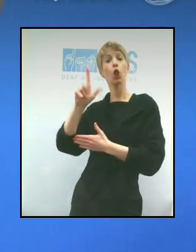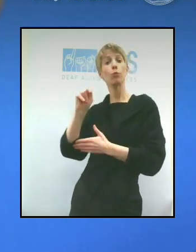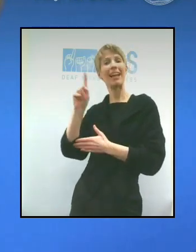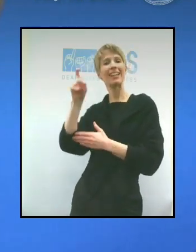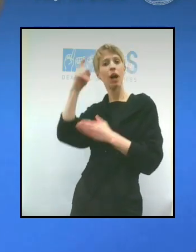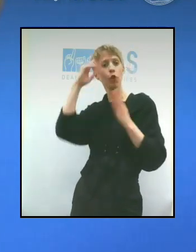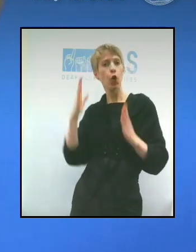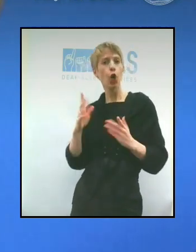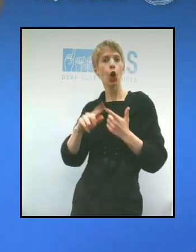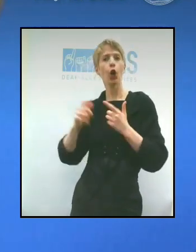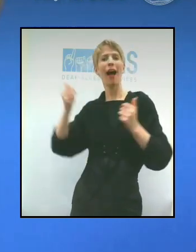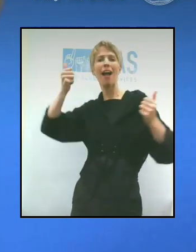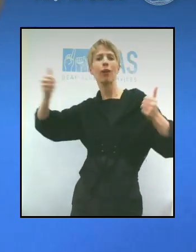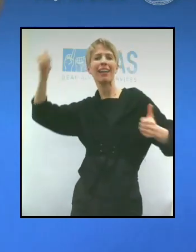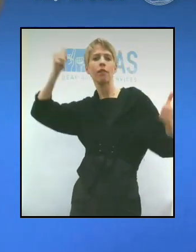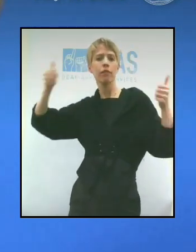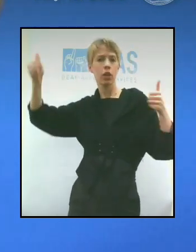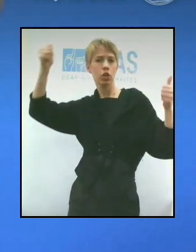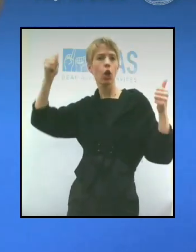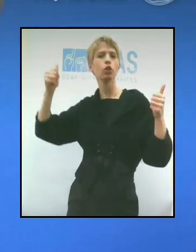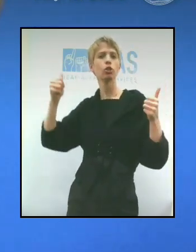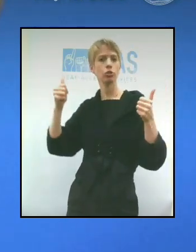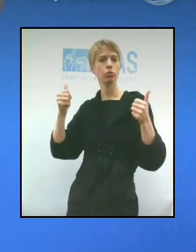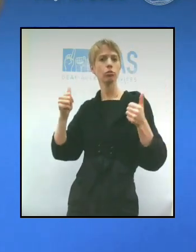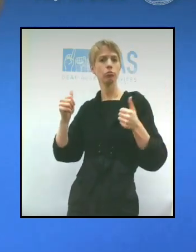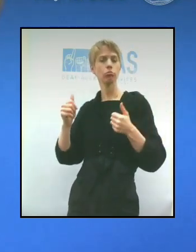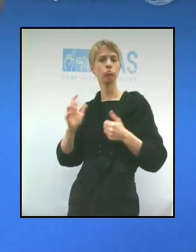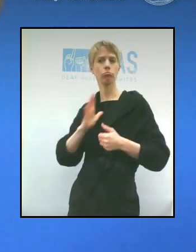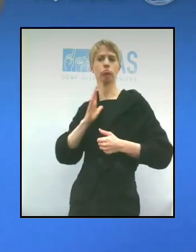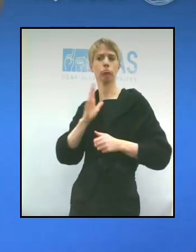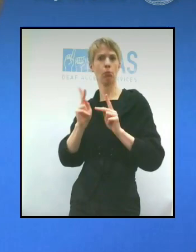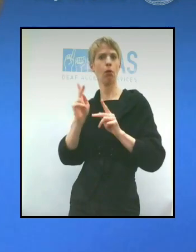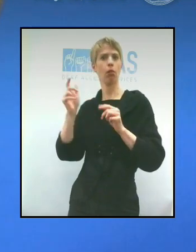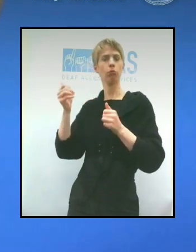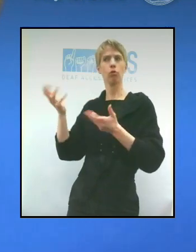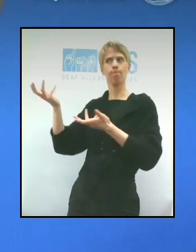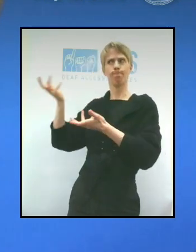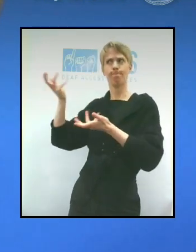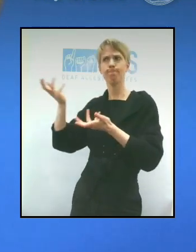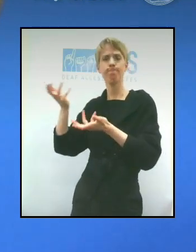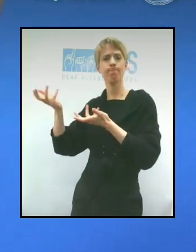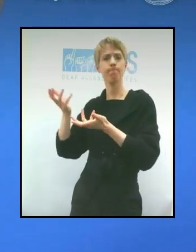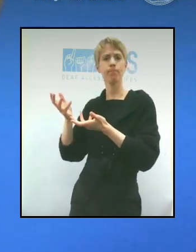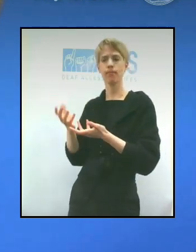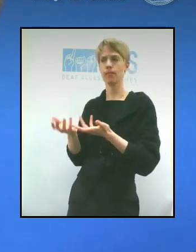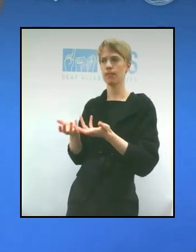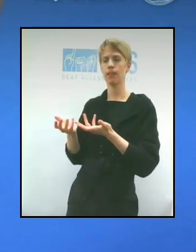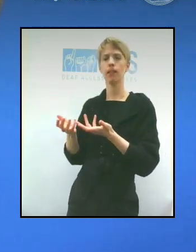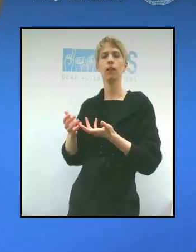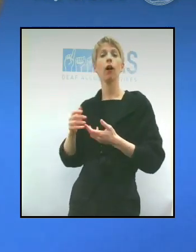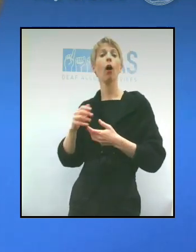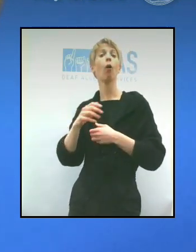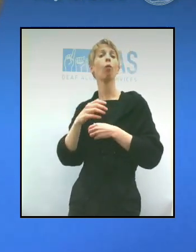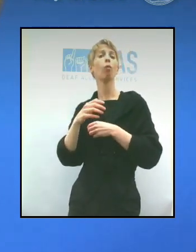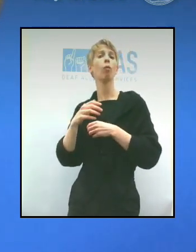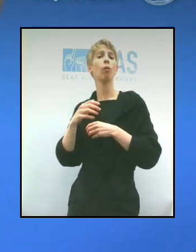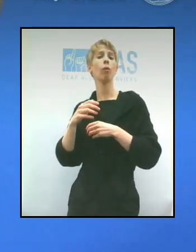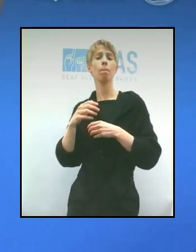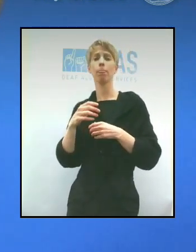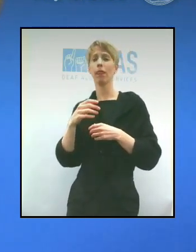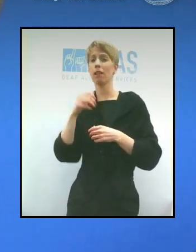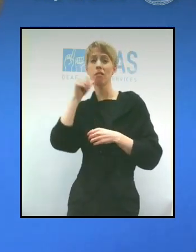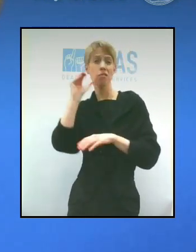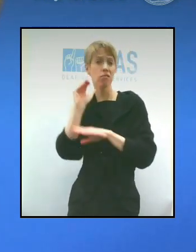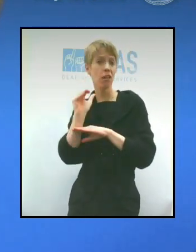with high-ranking officials across New York State, as well as other elected officials. County executives had a call last